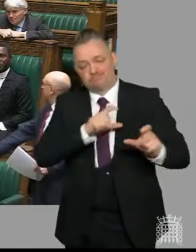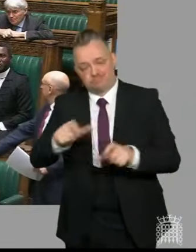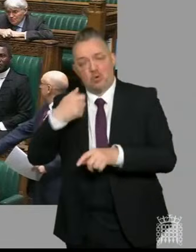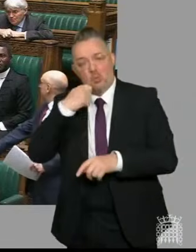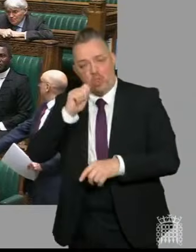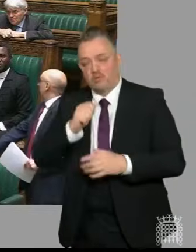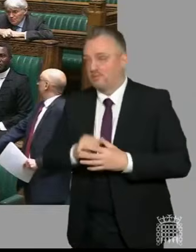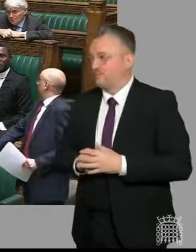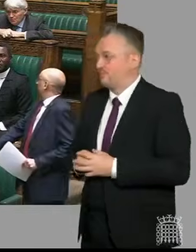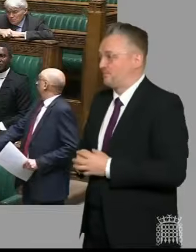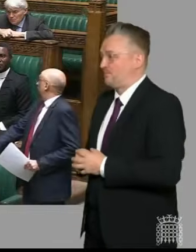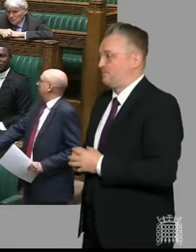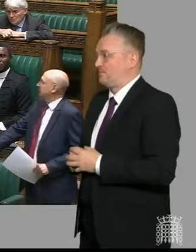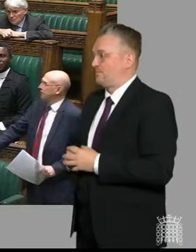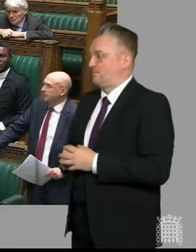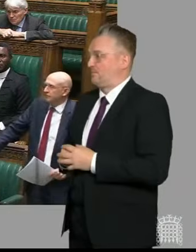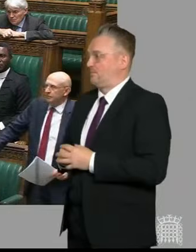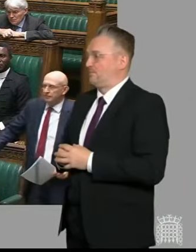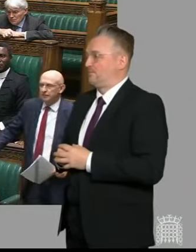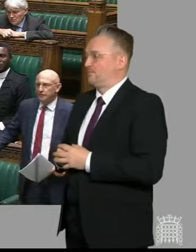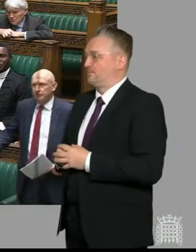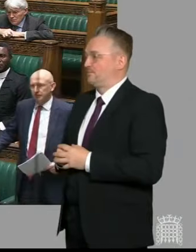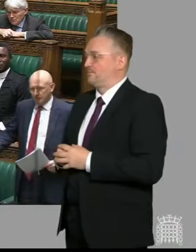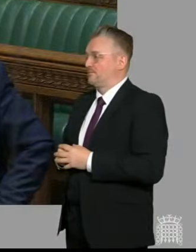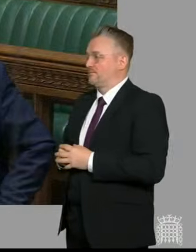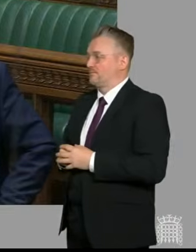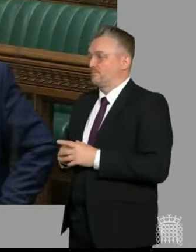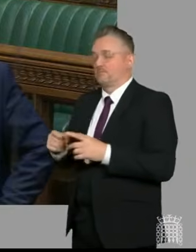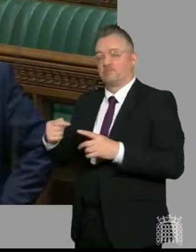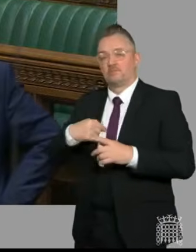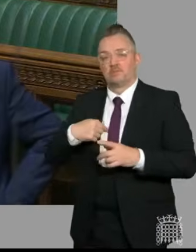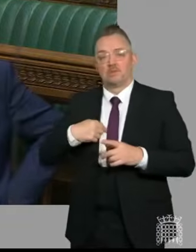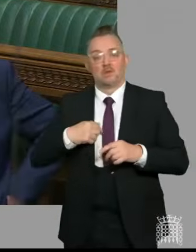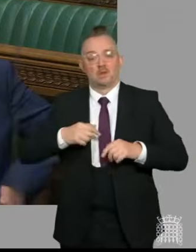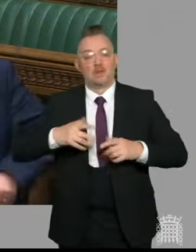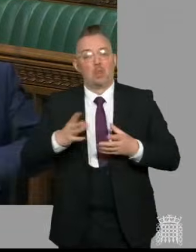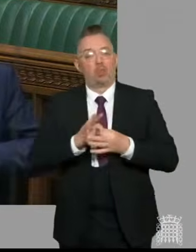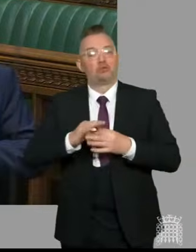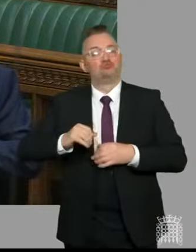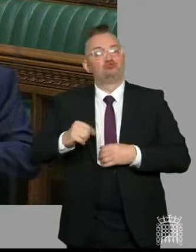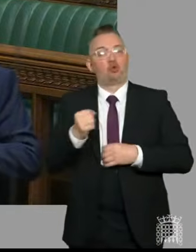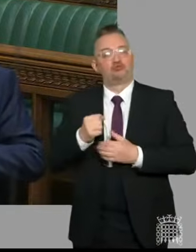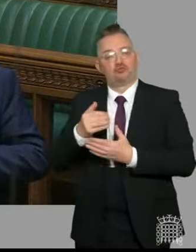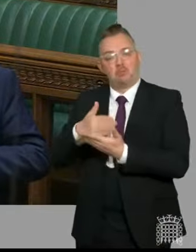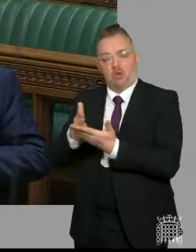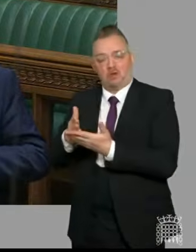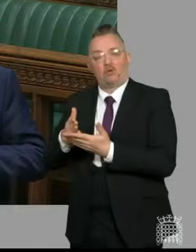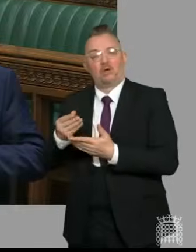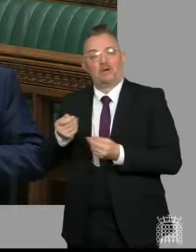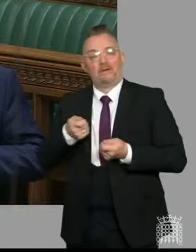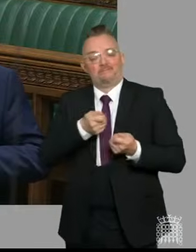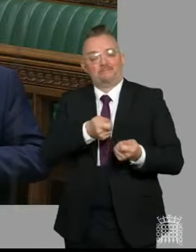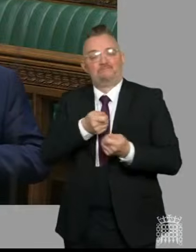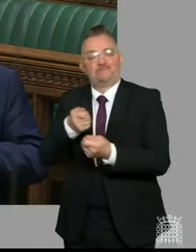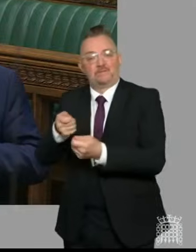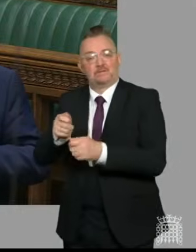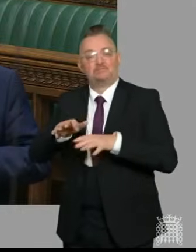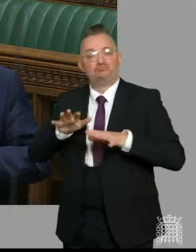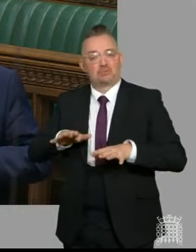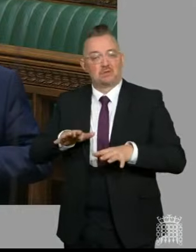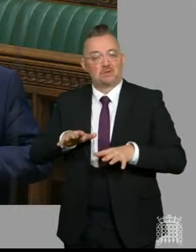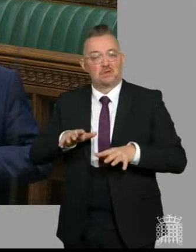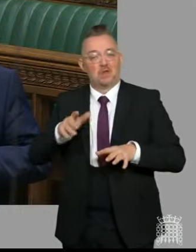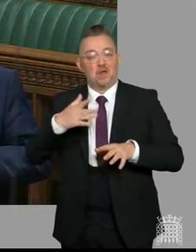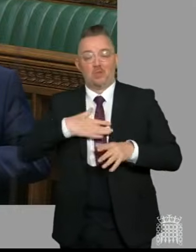of Feeding Britain, can I thank you and the front benches for their tributes to the great Frank Field. He chaired an